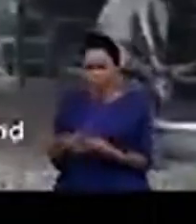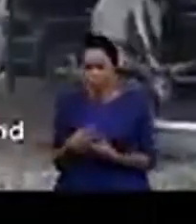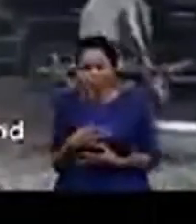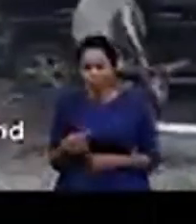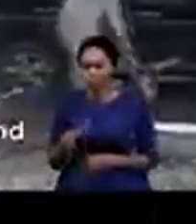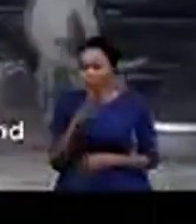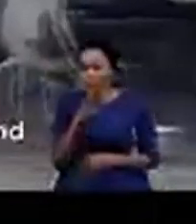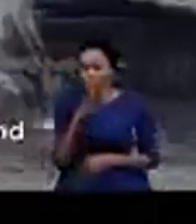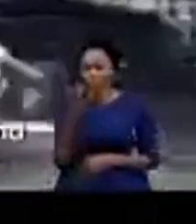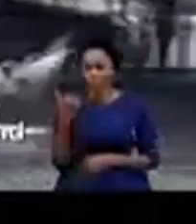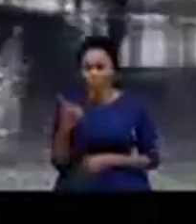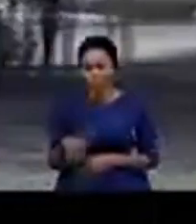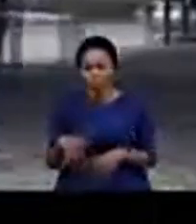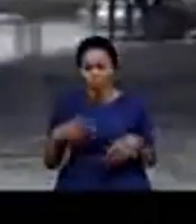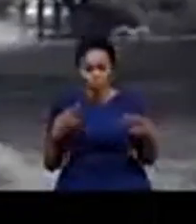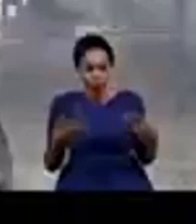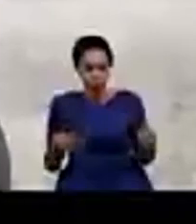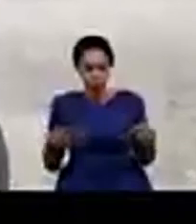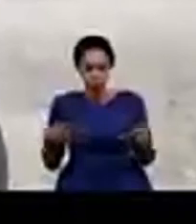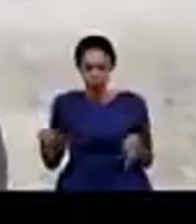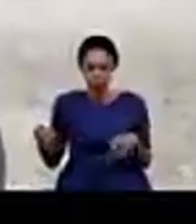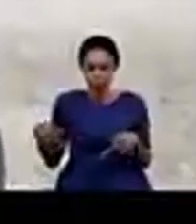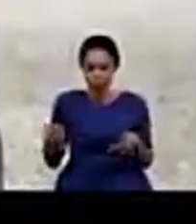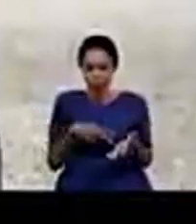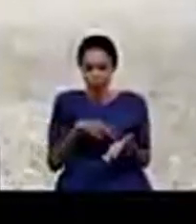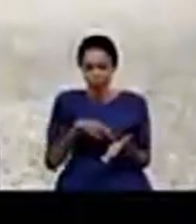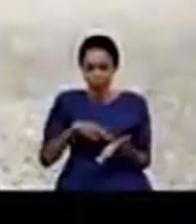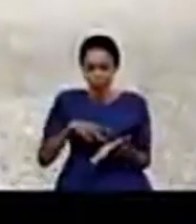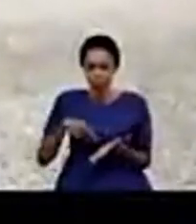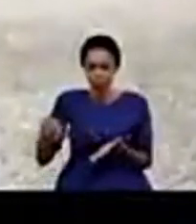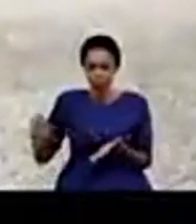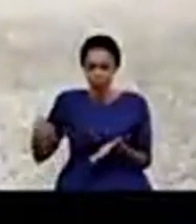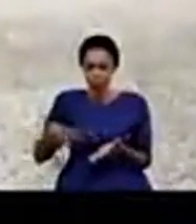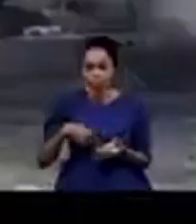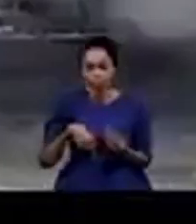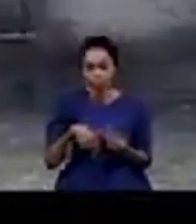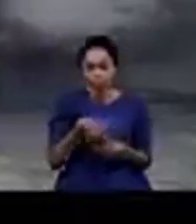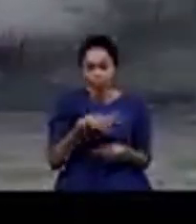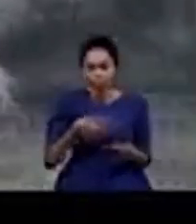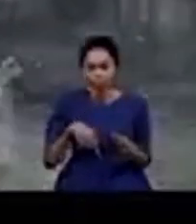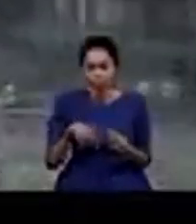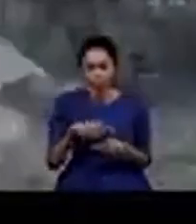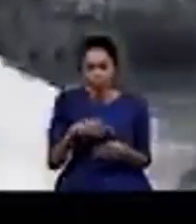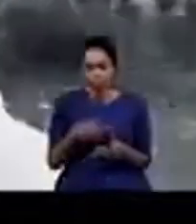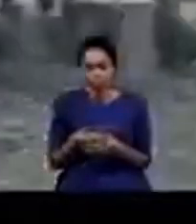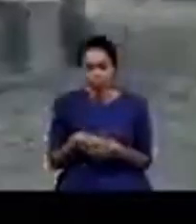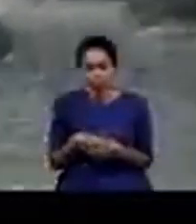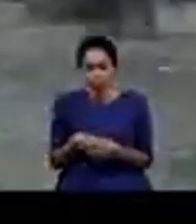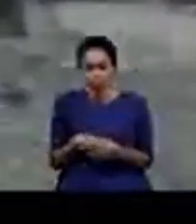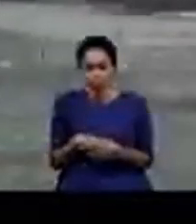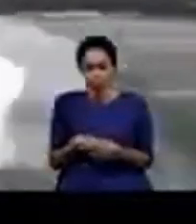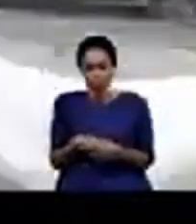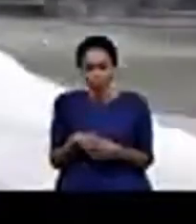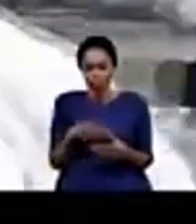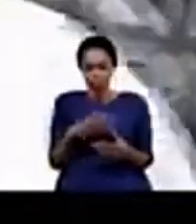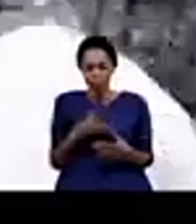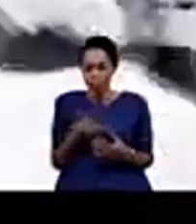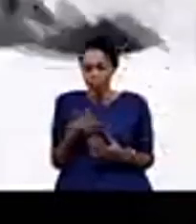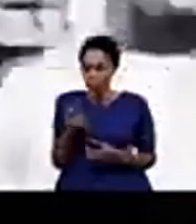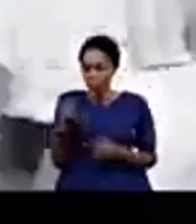mother was dancing around a pot turned upside down. What is